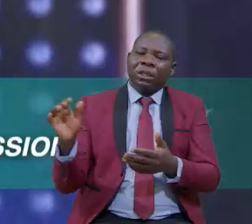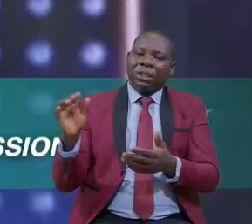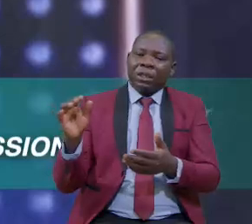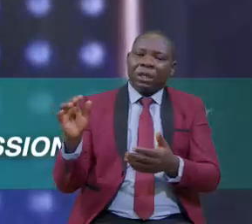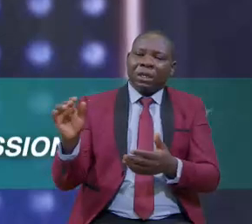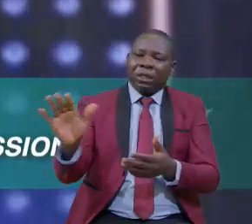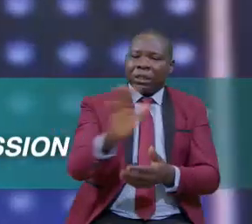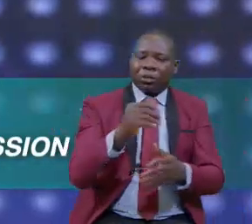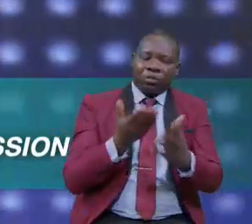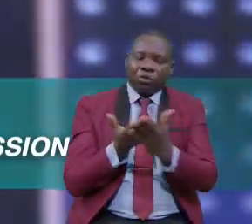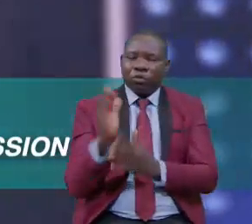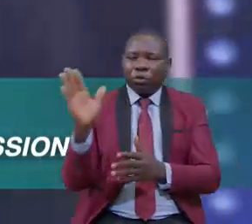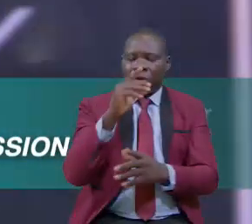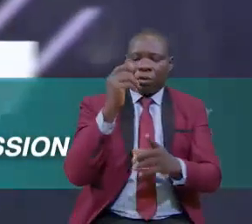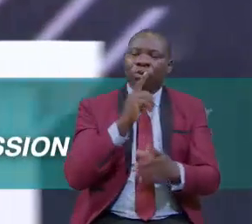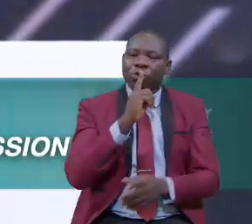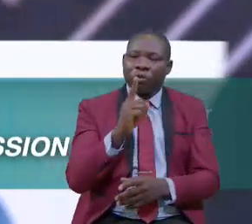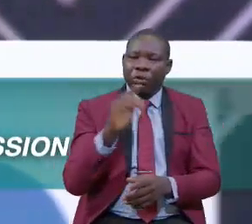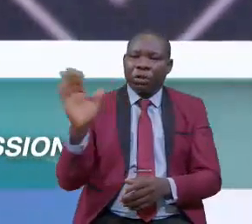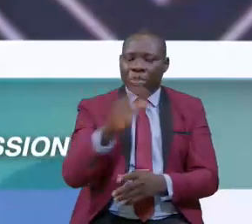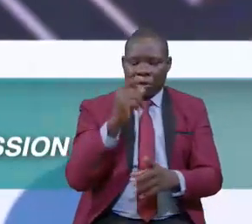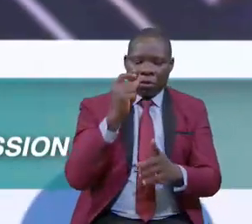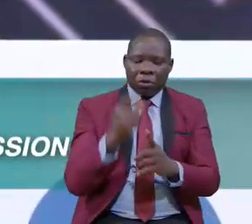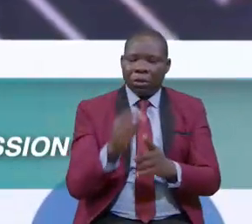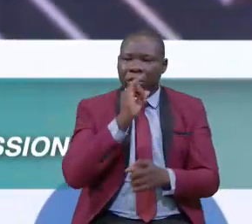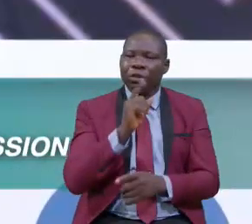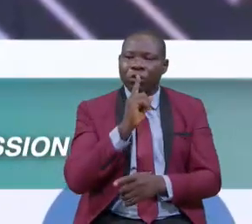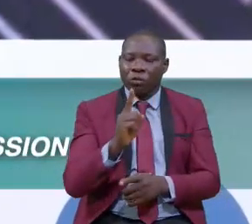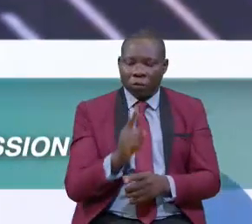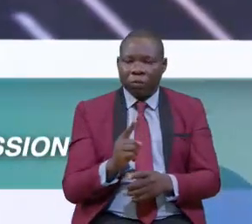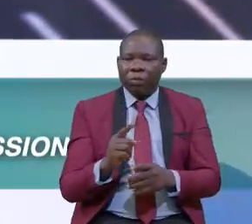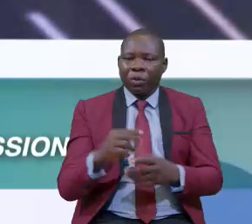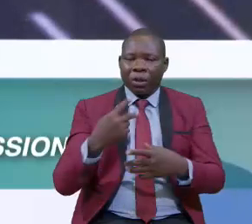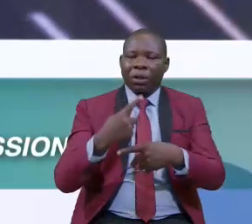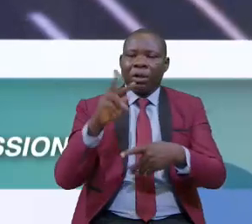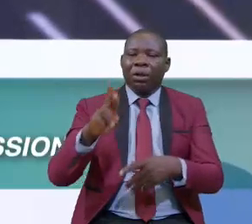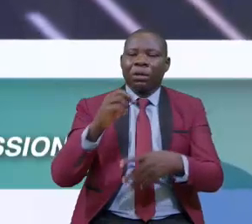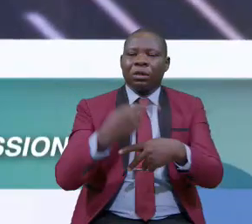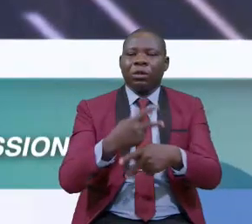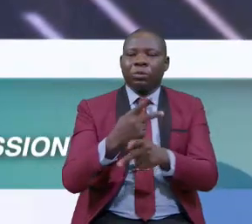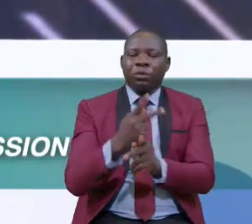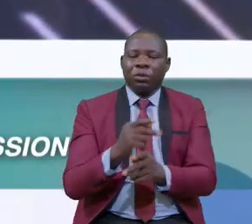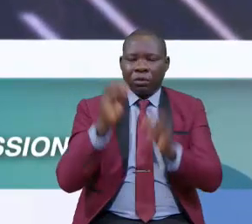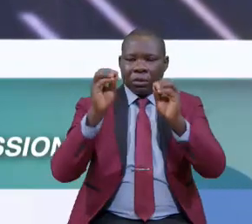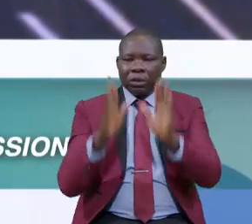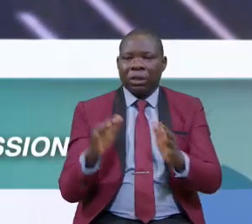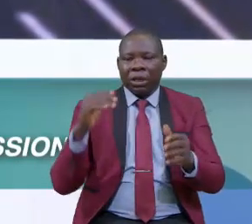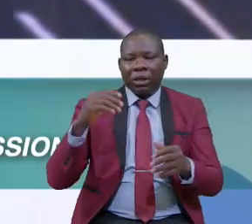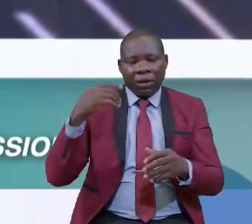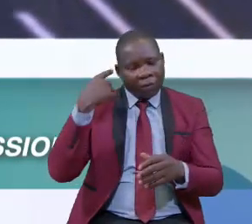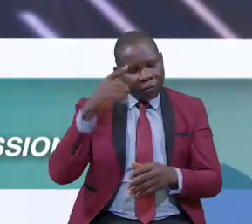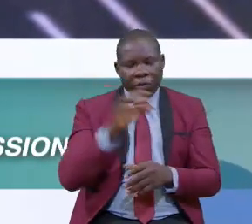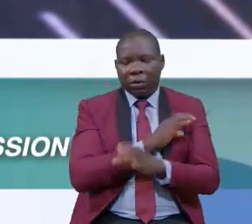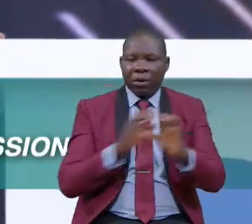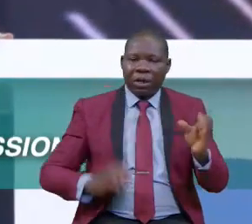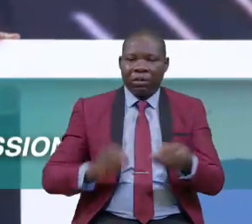word is truth. Reproduce teachers that will be for Christ. Look at number five. Number